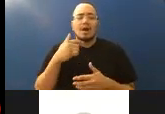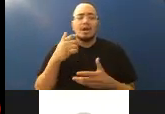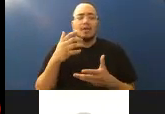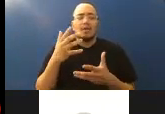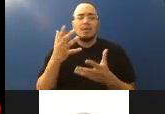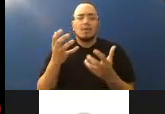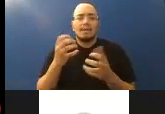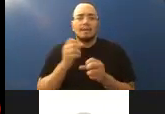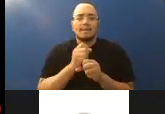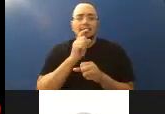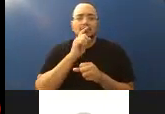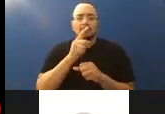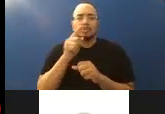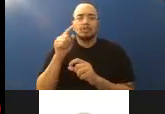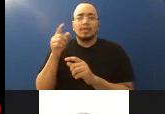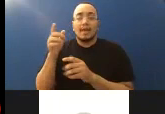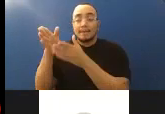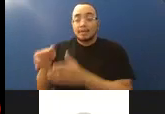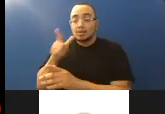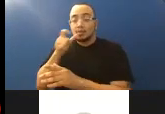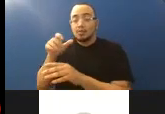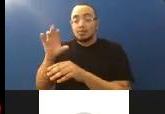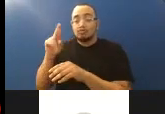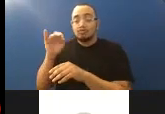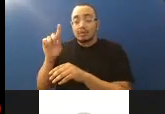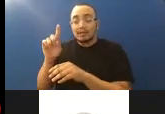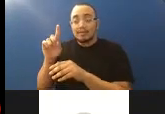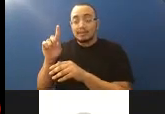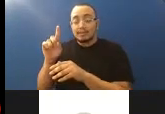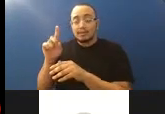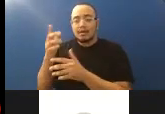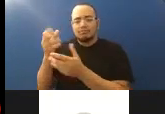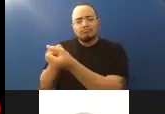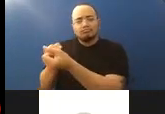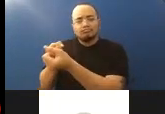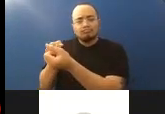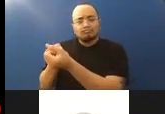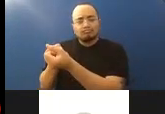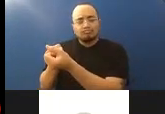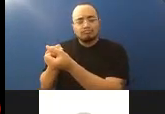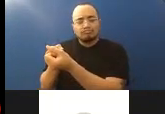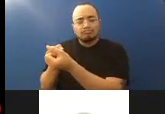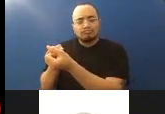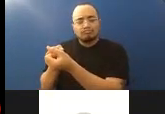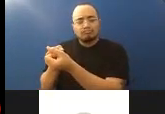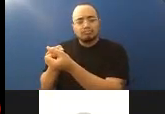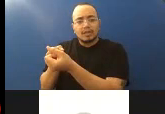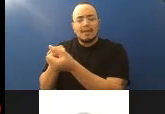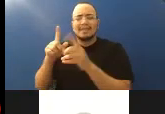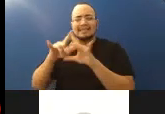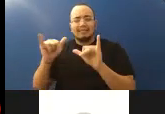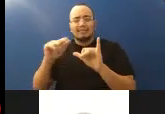is given support, but also like holding that person accountable.